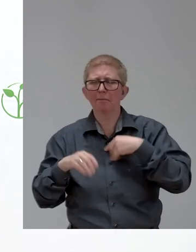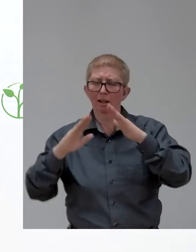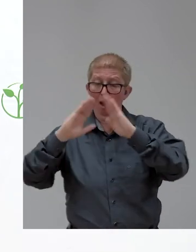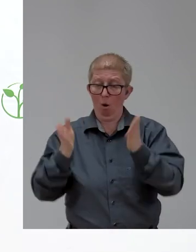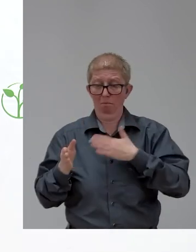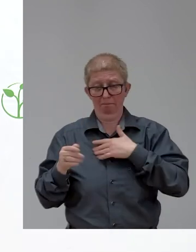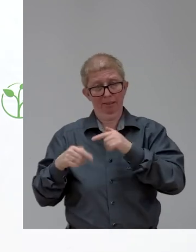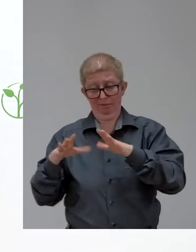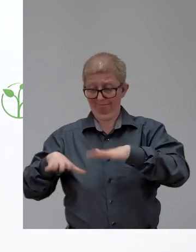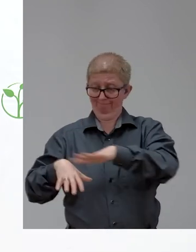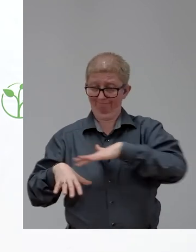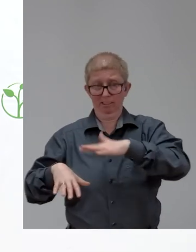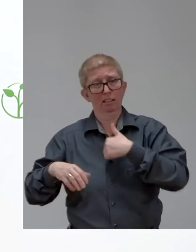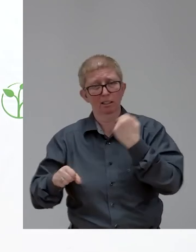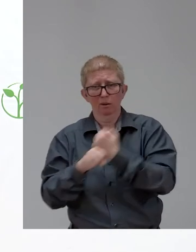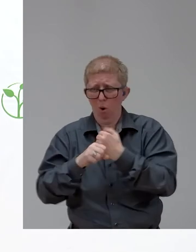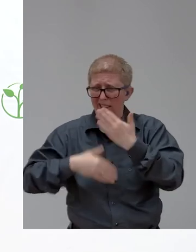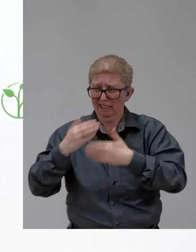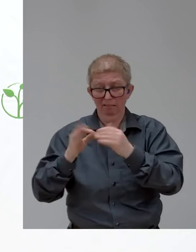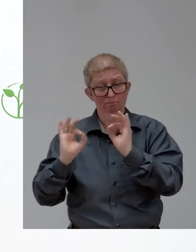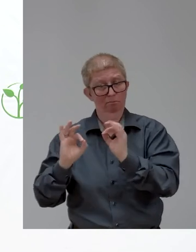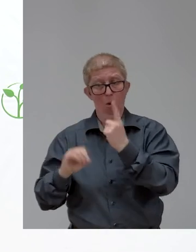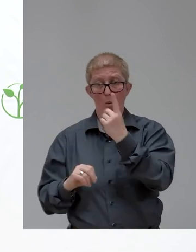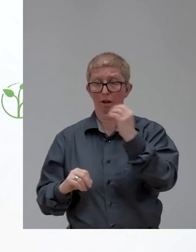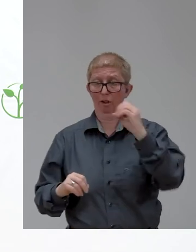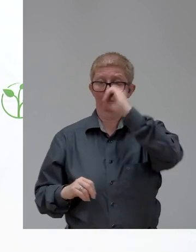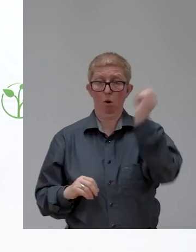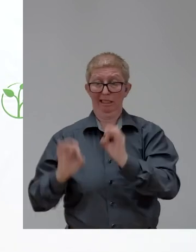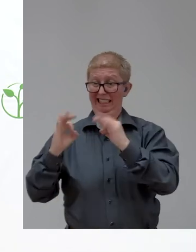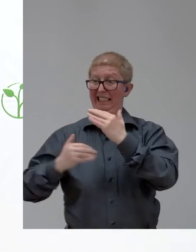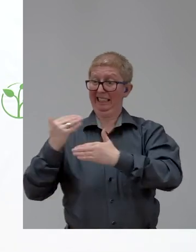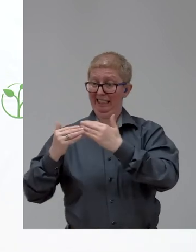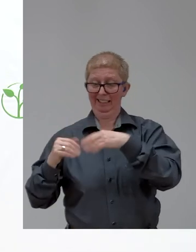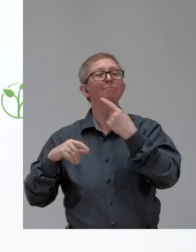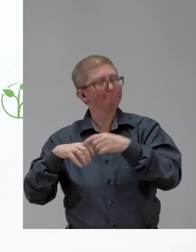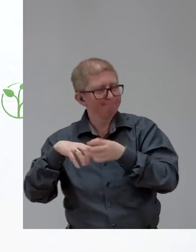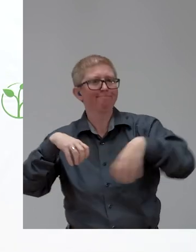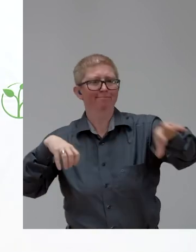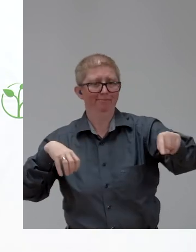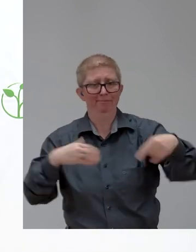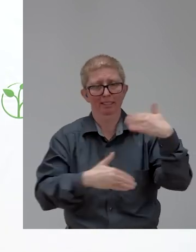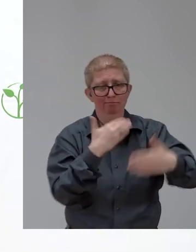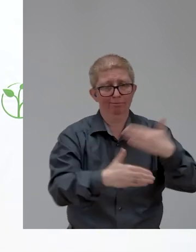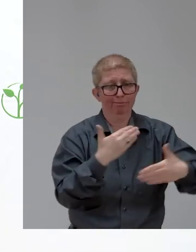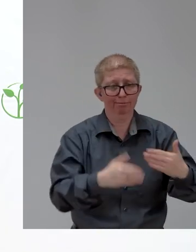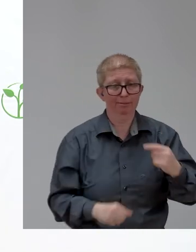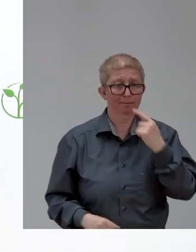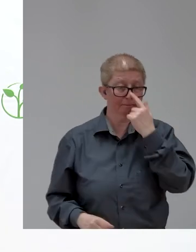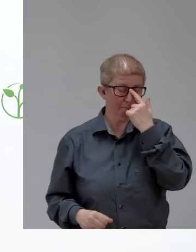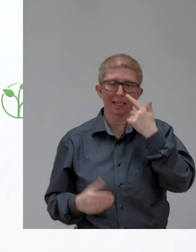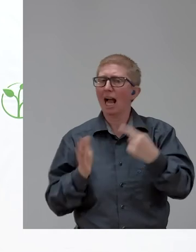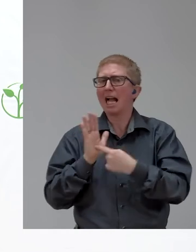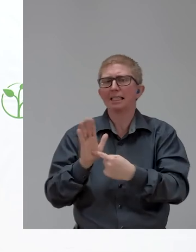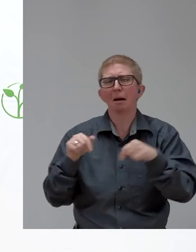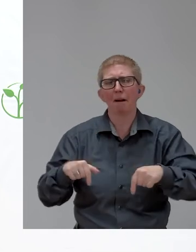it's not that easy. Like we Austrians always say, Austria 8 million people, Germany 80. So we go to Germany 10 times as much sales, right?